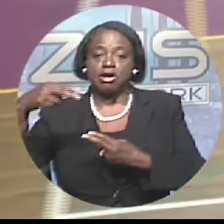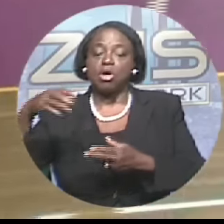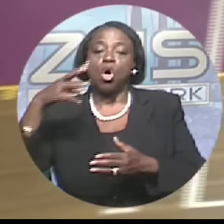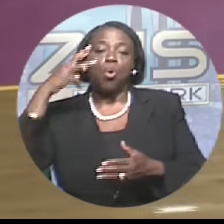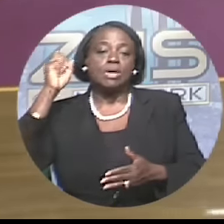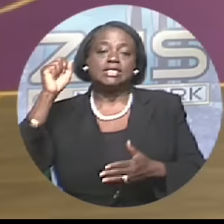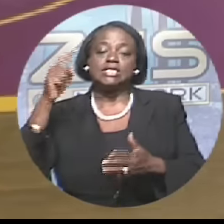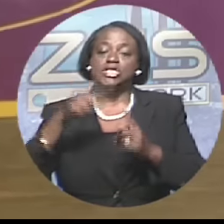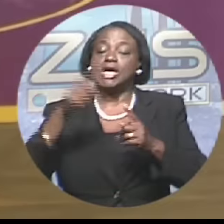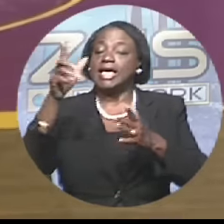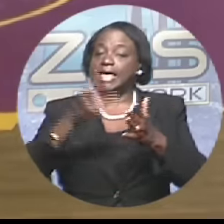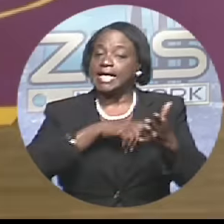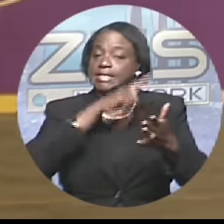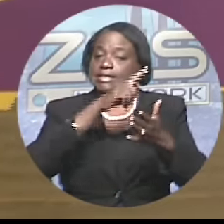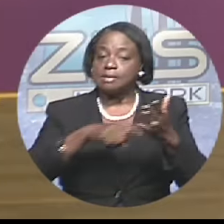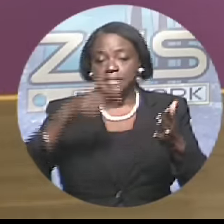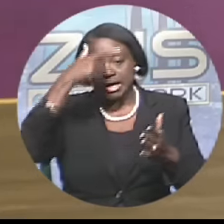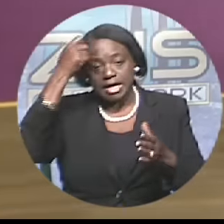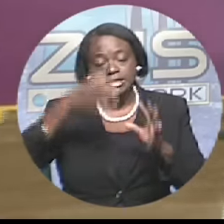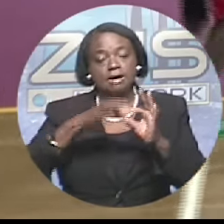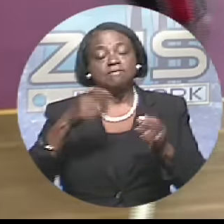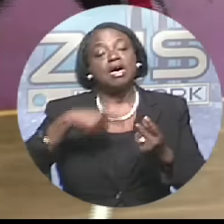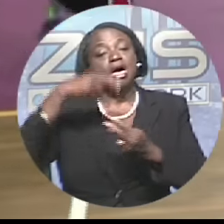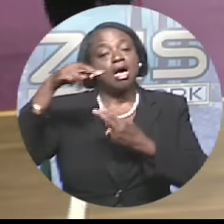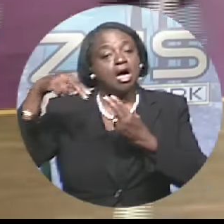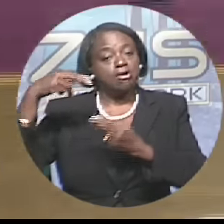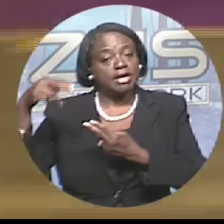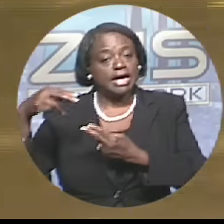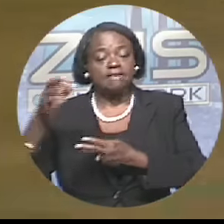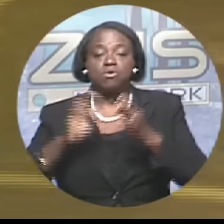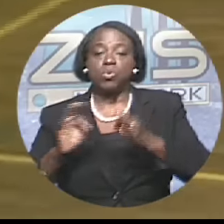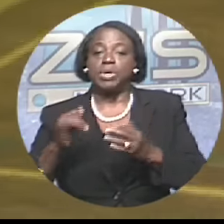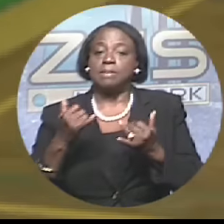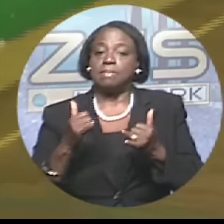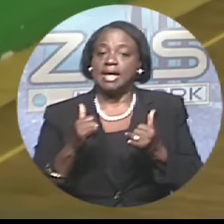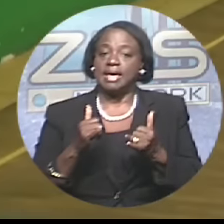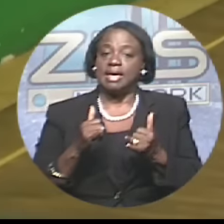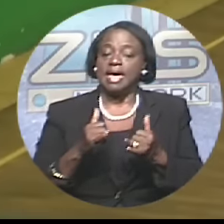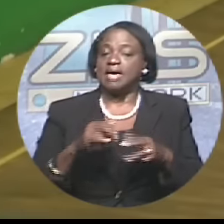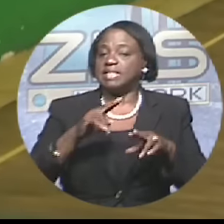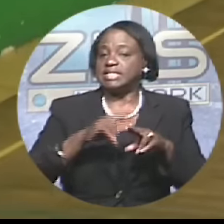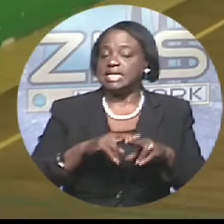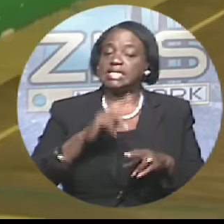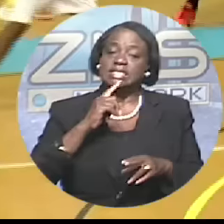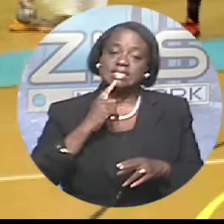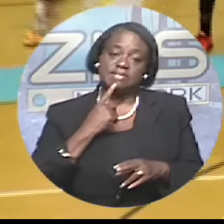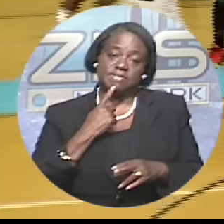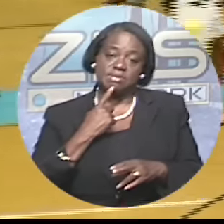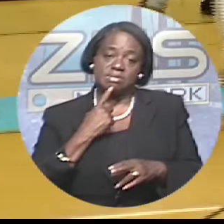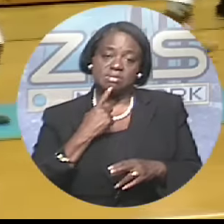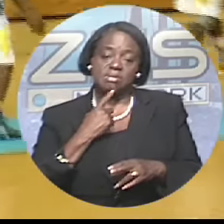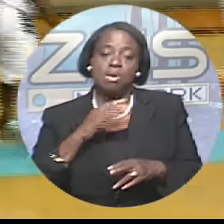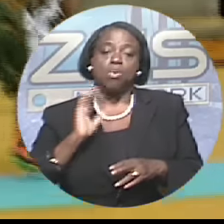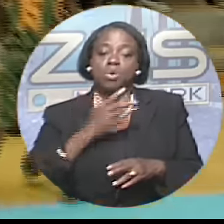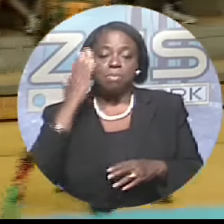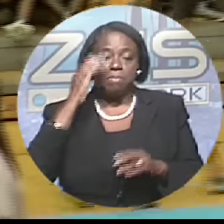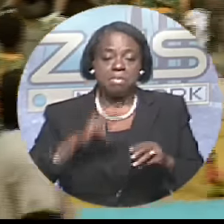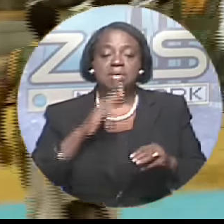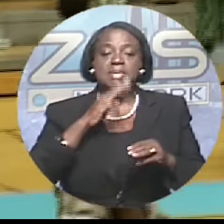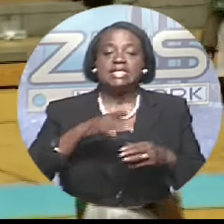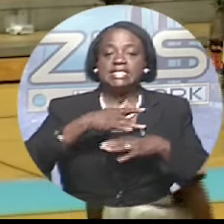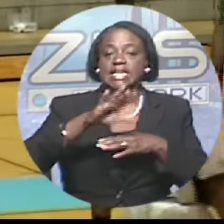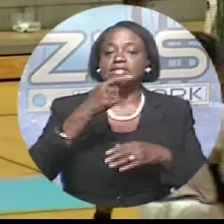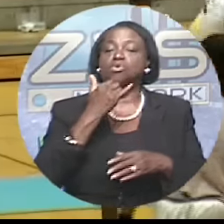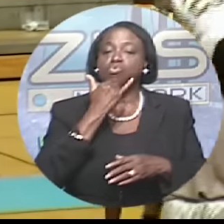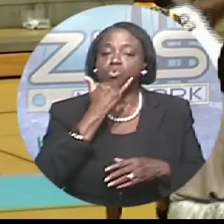it, because the hurricane, and if we play and they sit down there while they're suffering, we may be sending the wrong message.